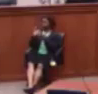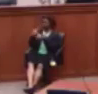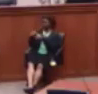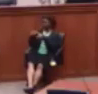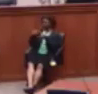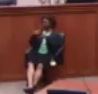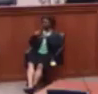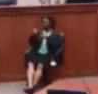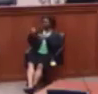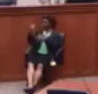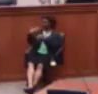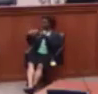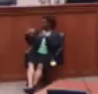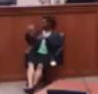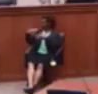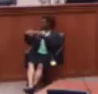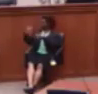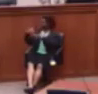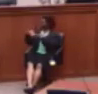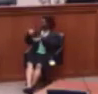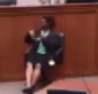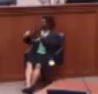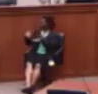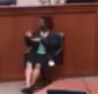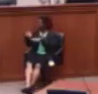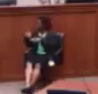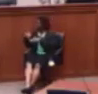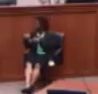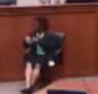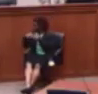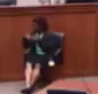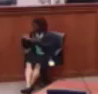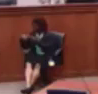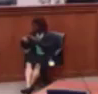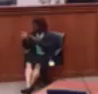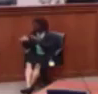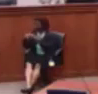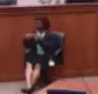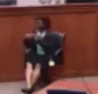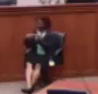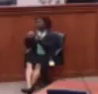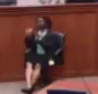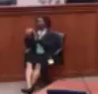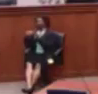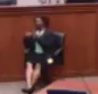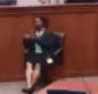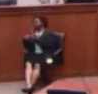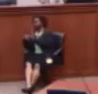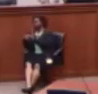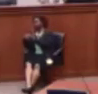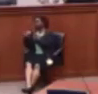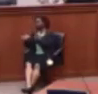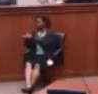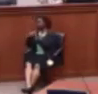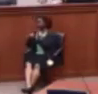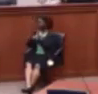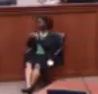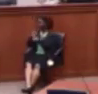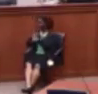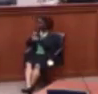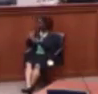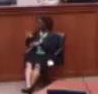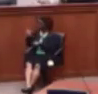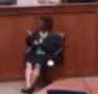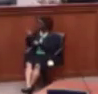friends of the Jump Start program, former representative, now fellow state employee Chris